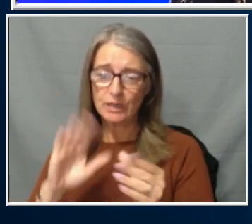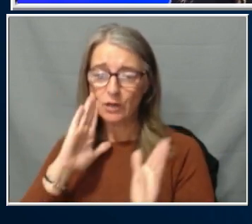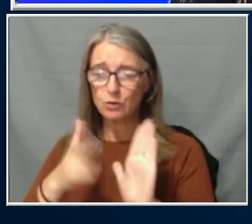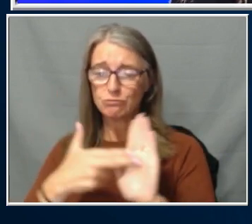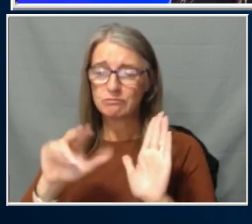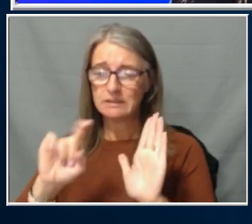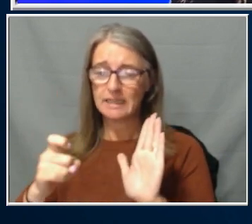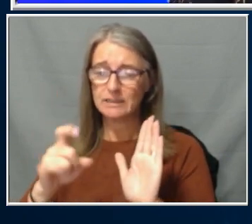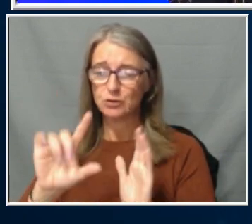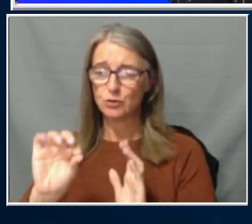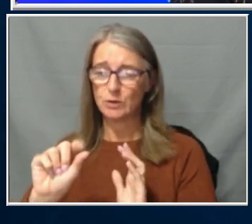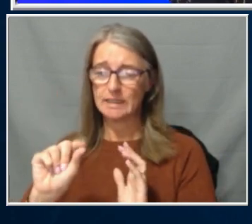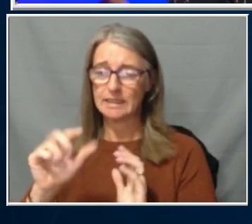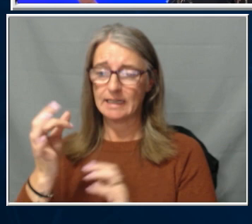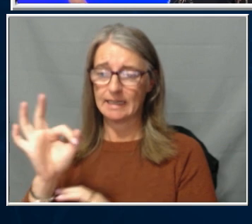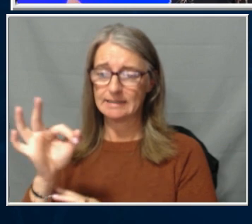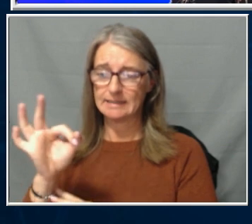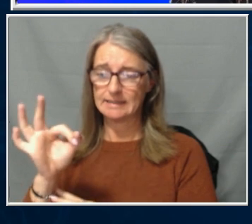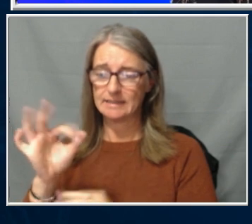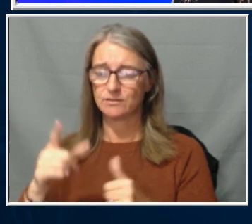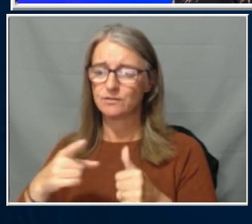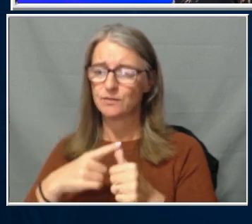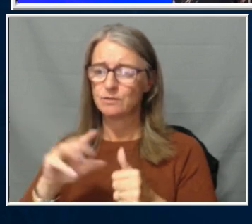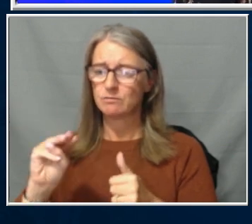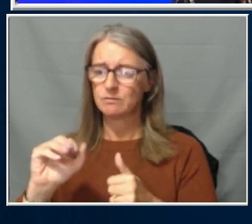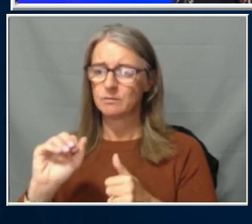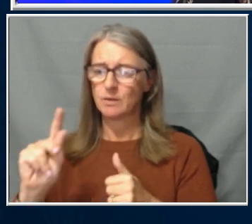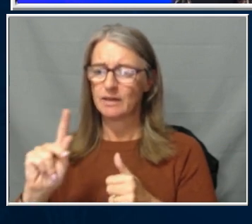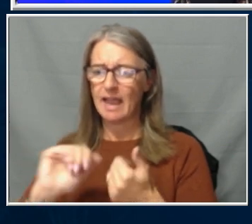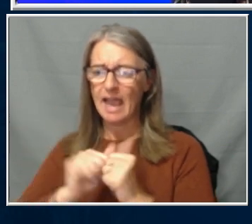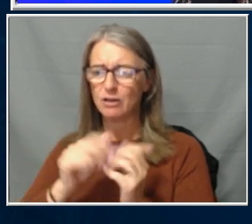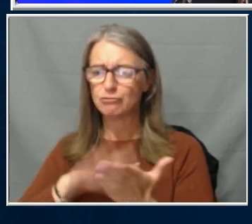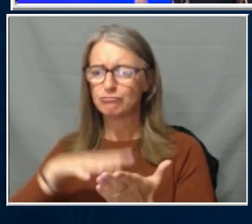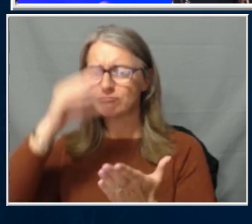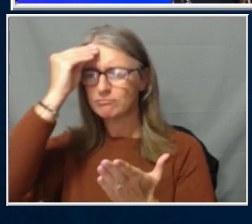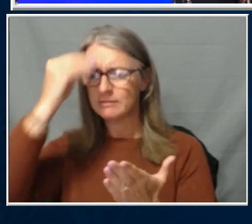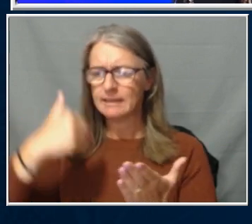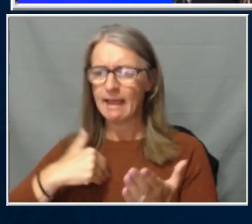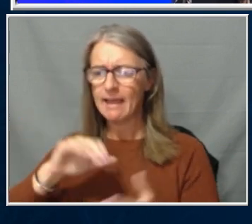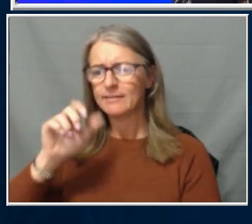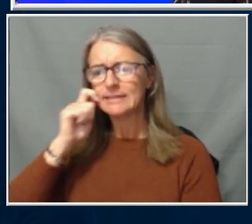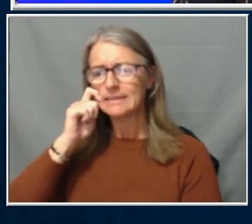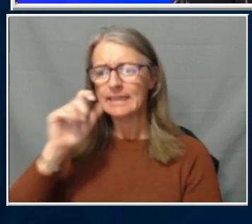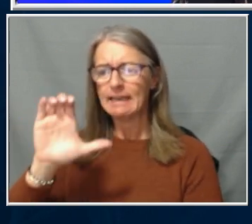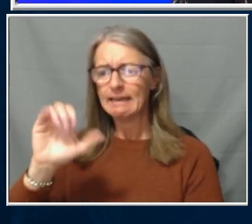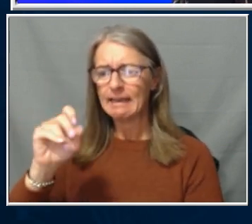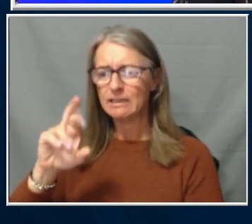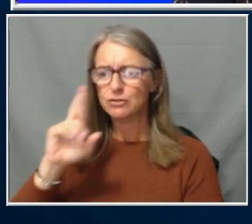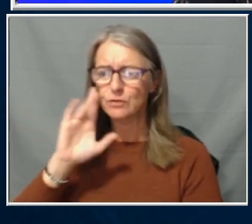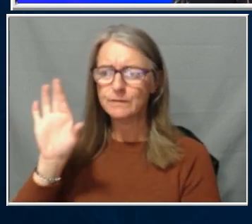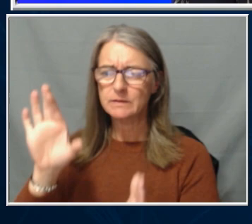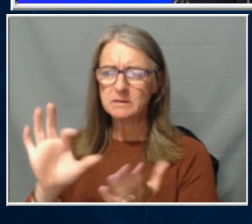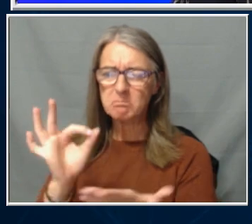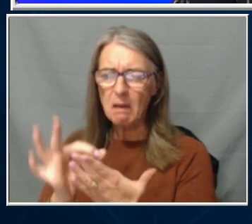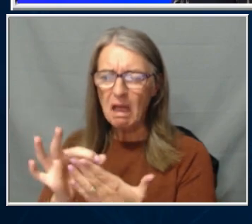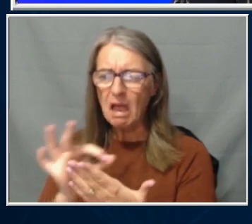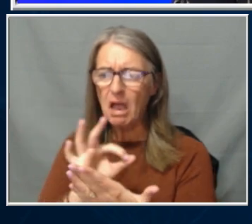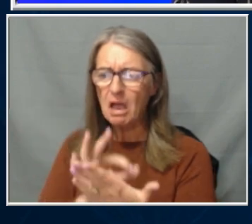in 2019. Just first, Mark, how did you learn you had skin cancer? Did you notice a spot? Did you see something?